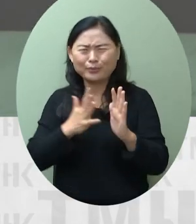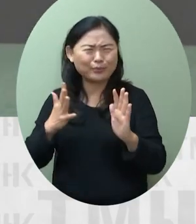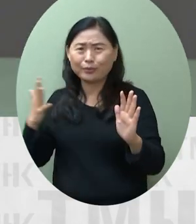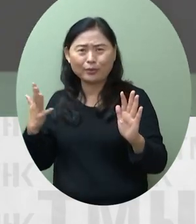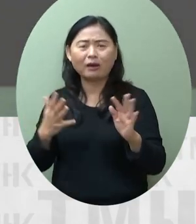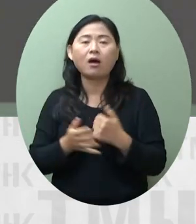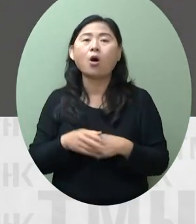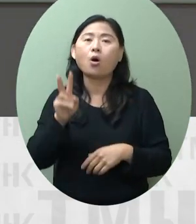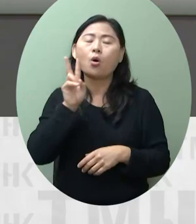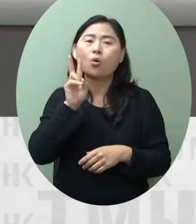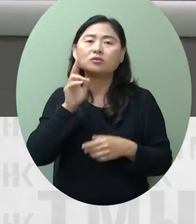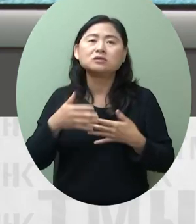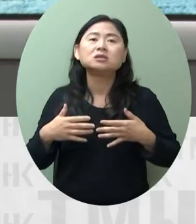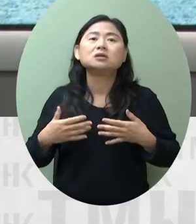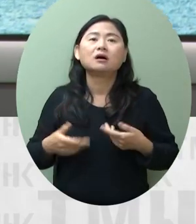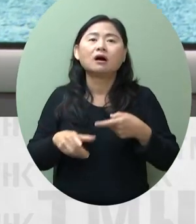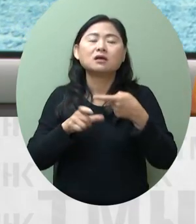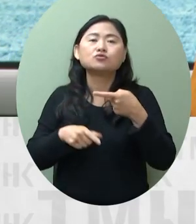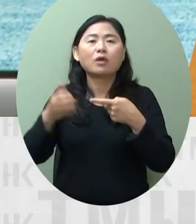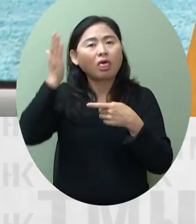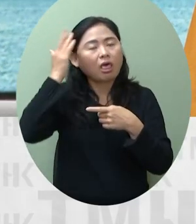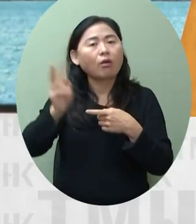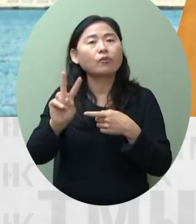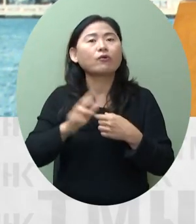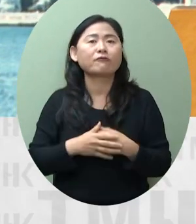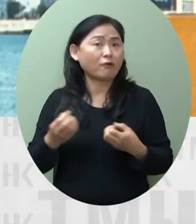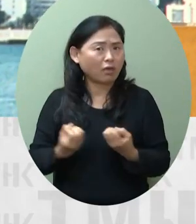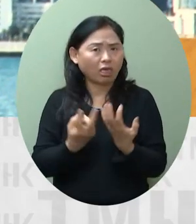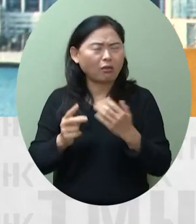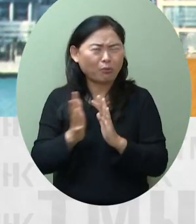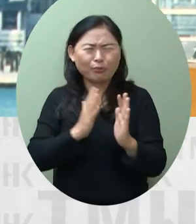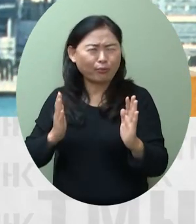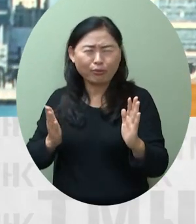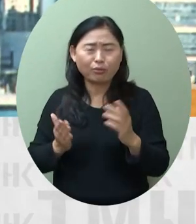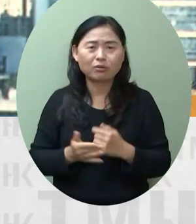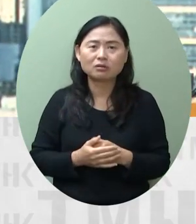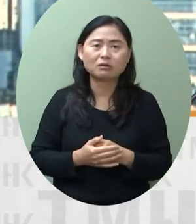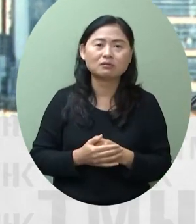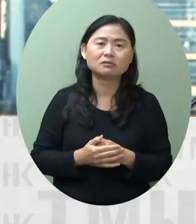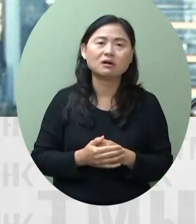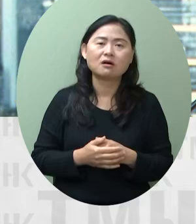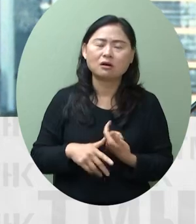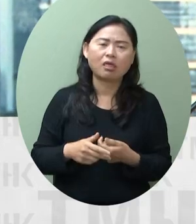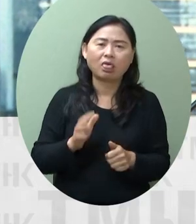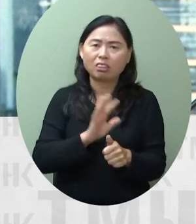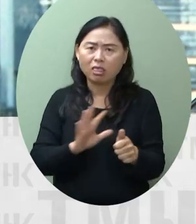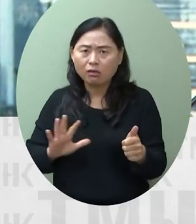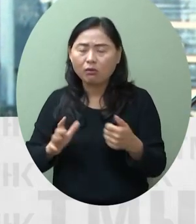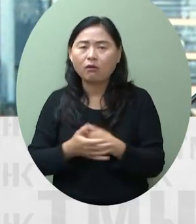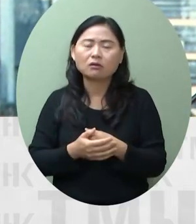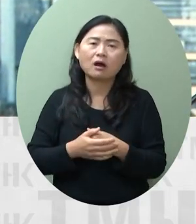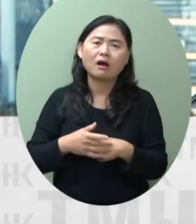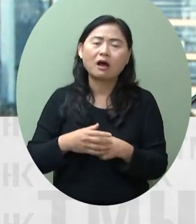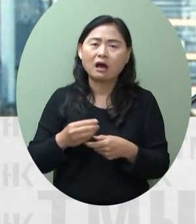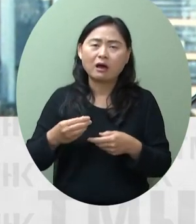discussed the arrangement with sectors involved, including, for example, the catering industry? Can they cope with this arrangement? Because this arrangement